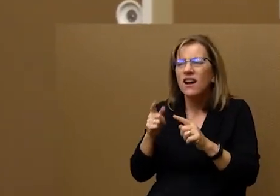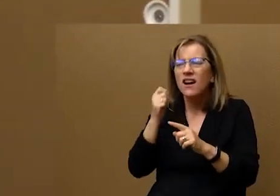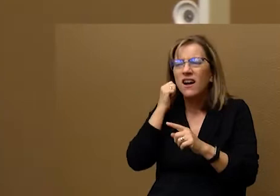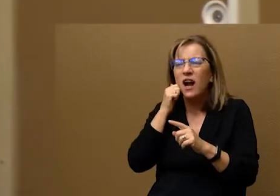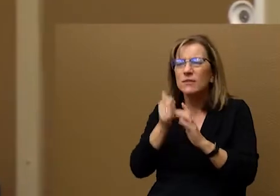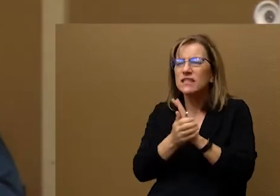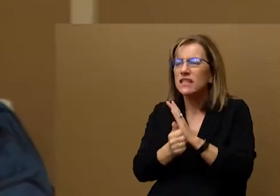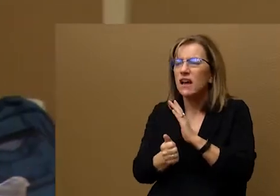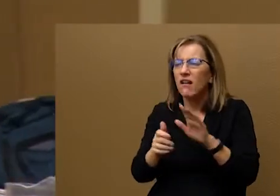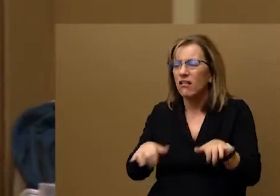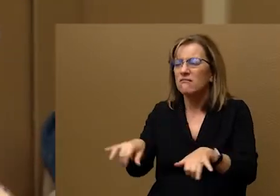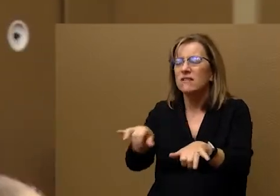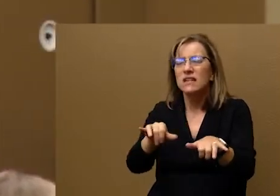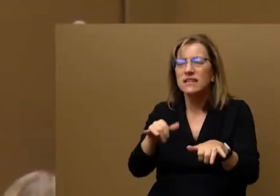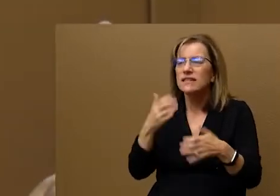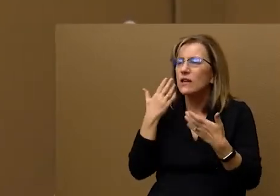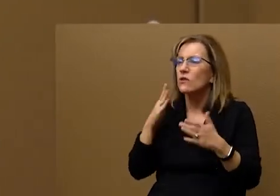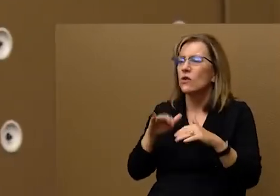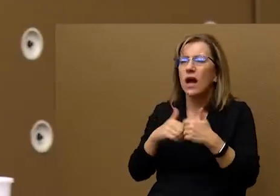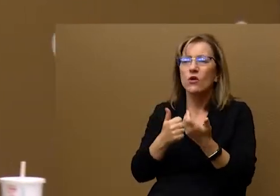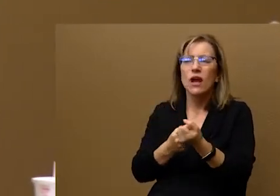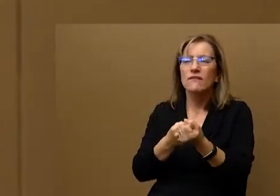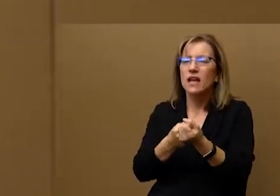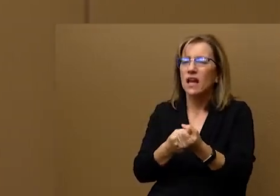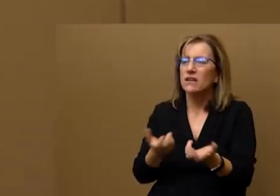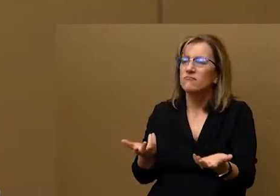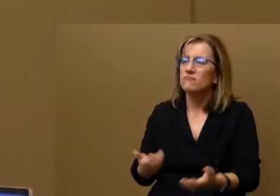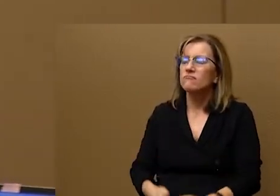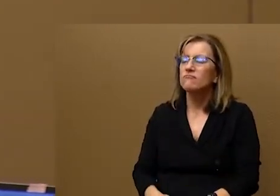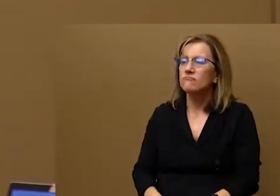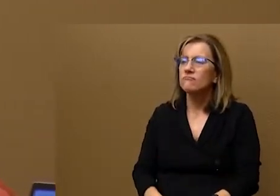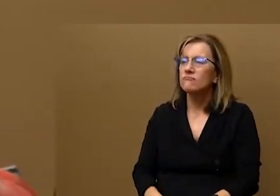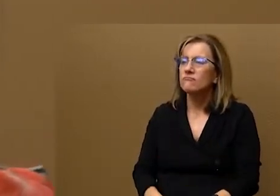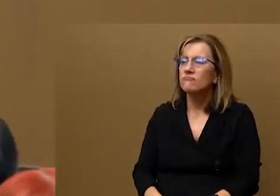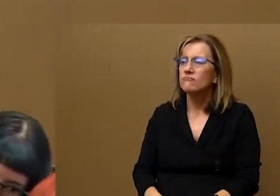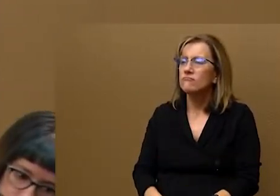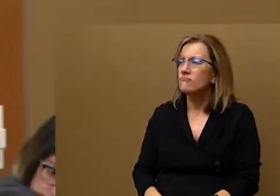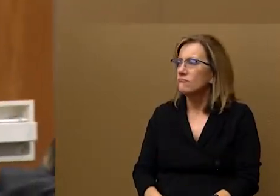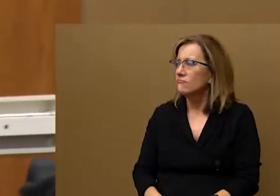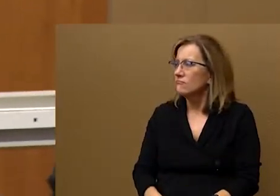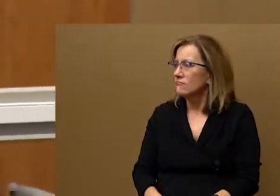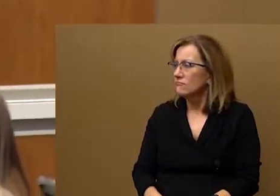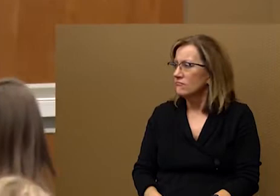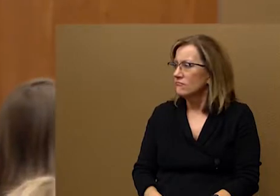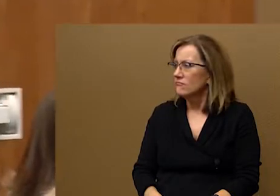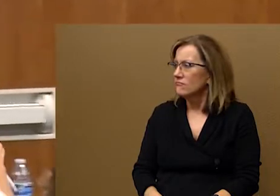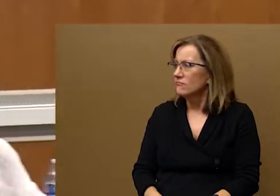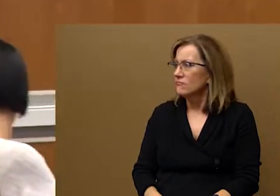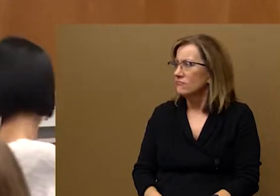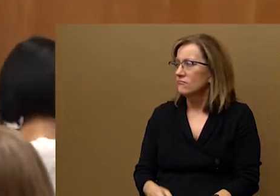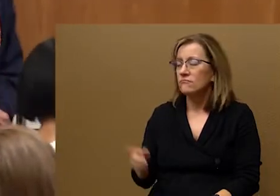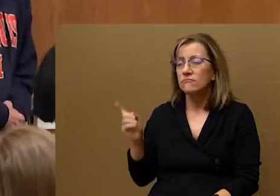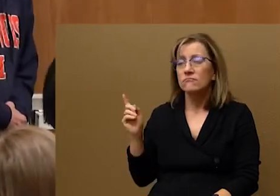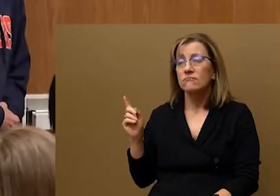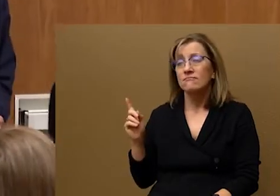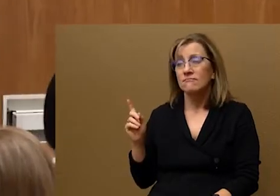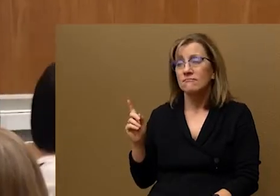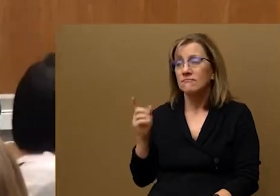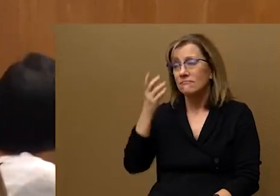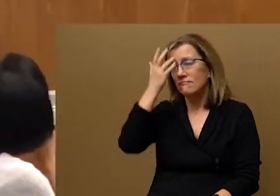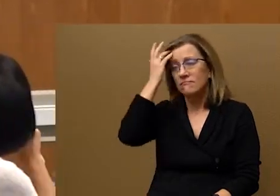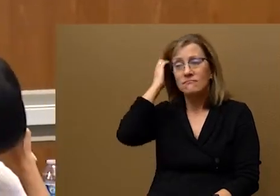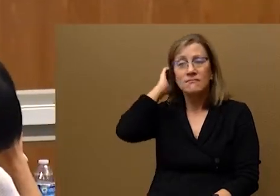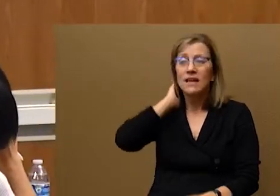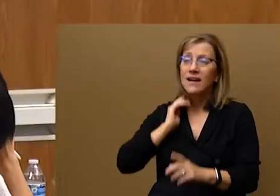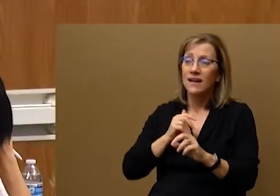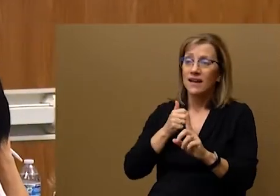common skill deficit that they have. They don't know how to advocate. And self-advocacy is actually a